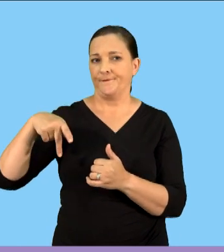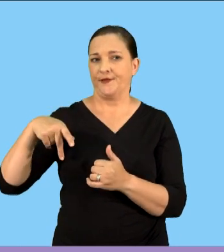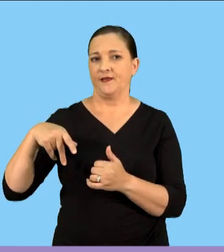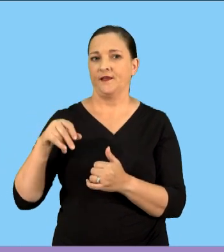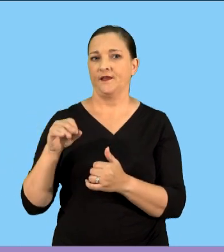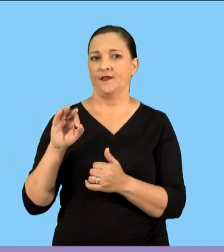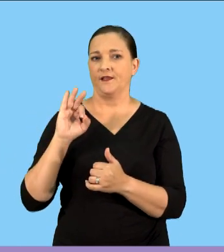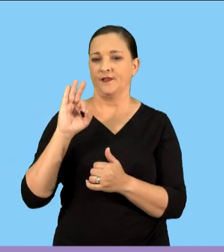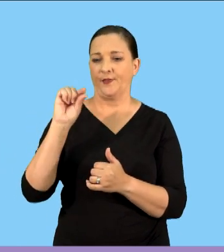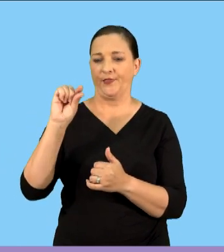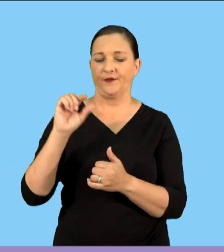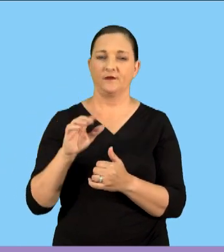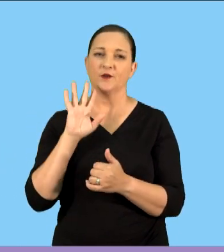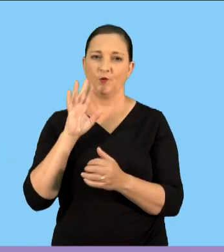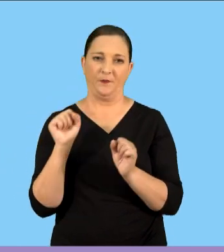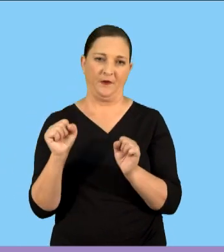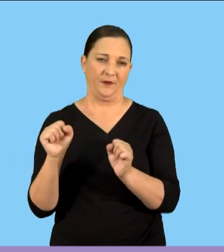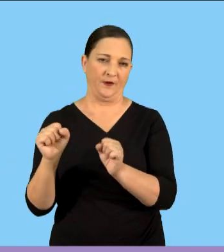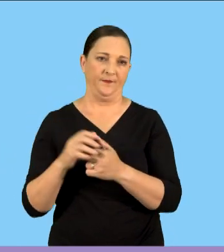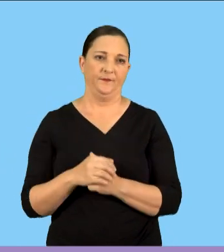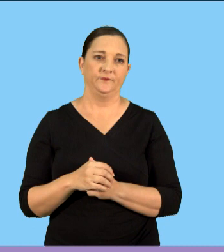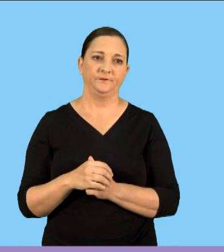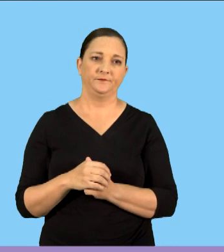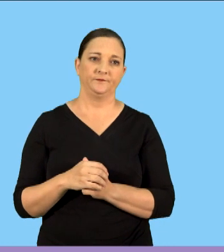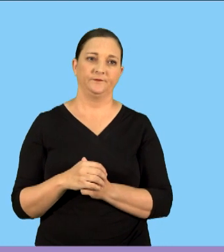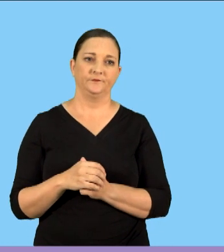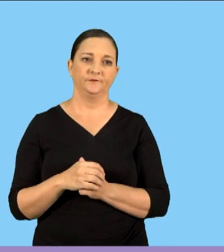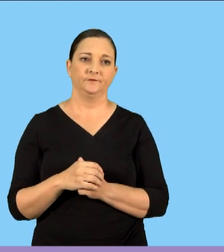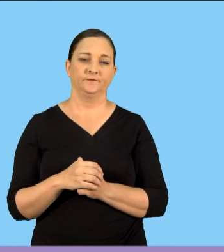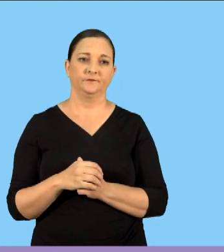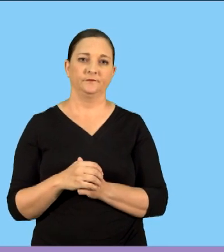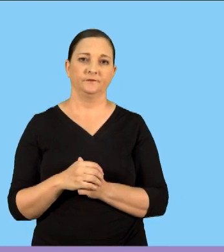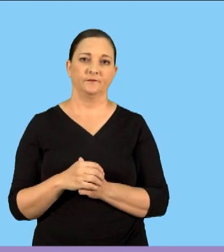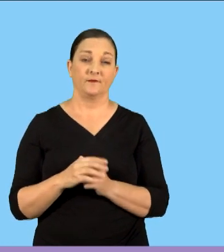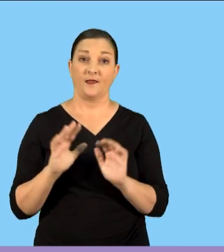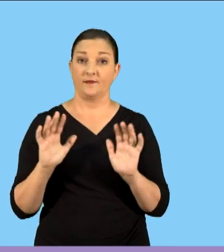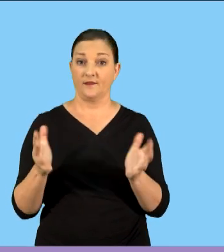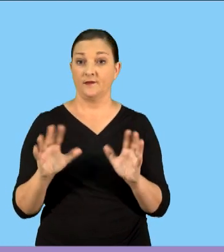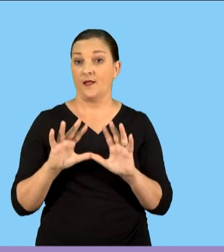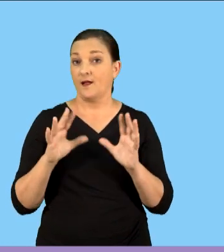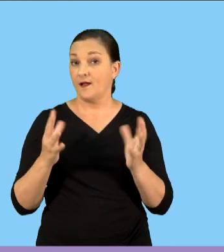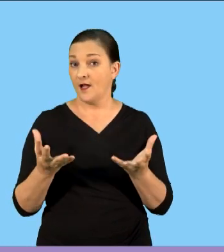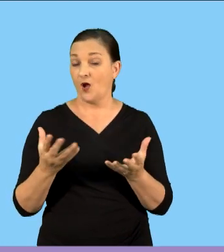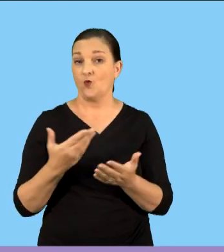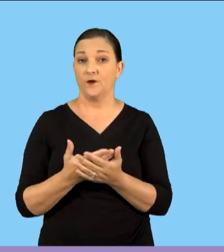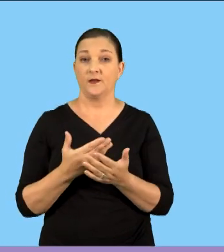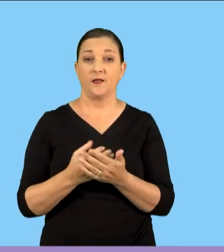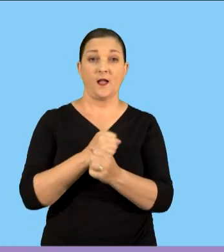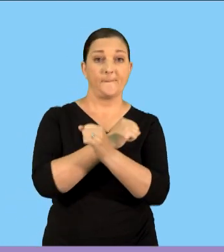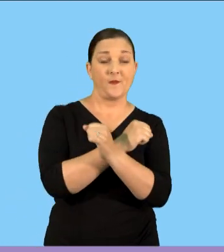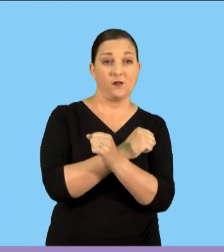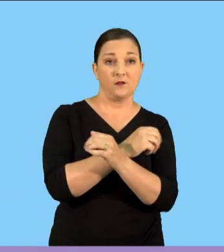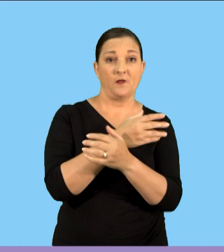we are just going to leave it as it is, and that is a p cubed. So that is how